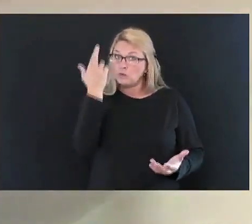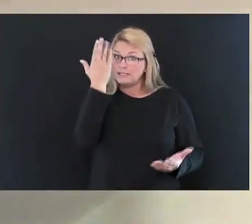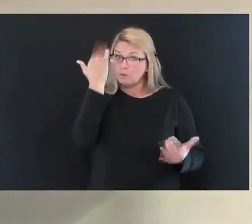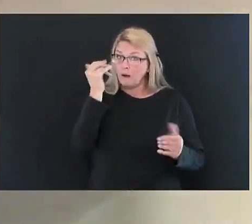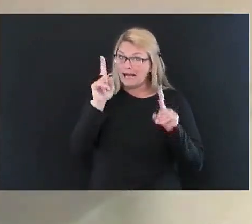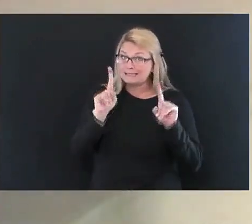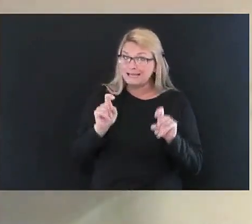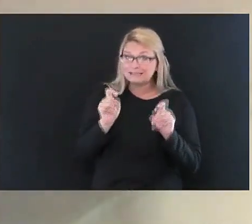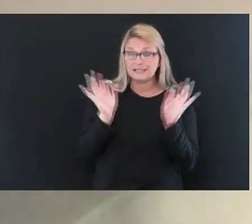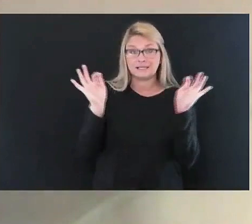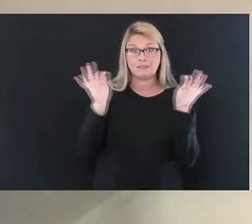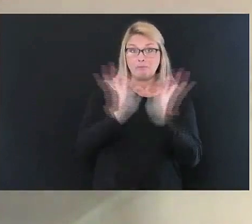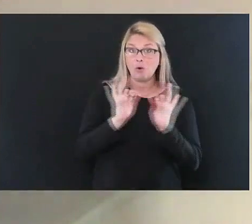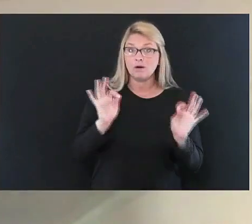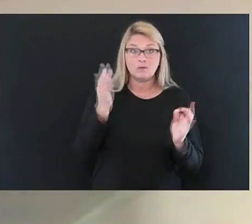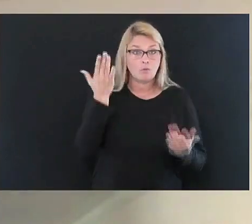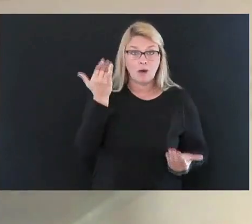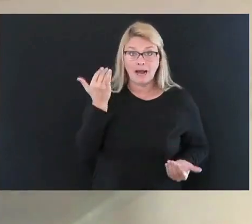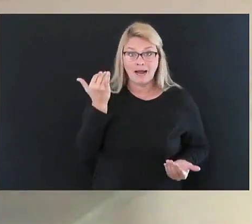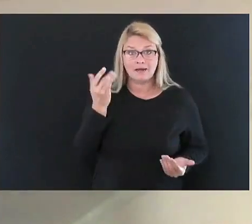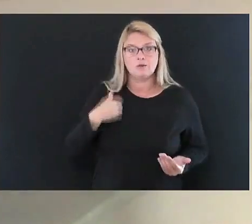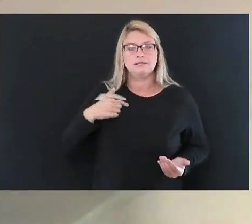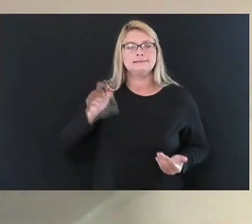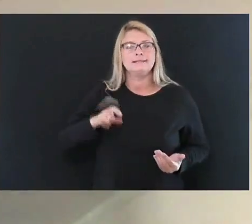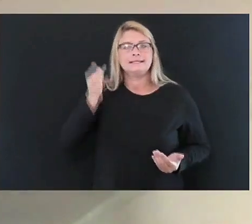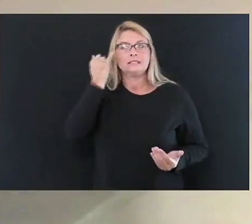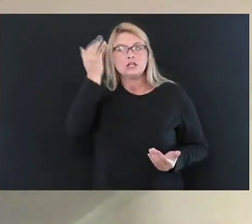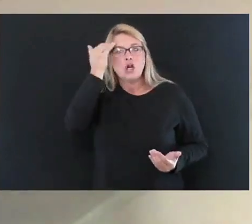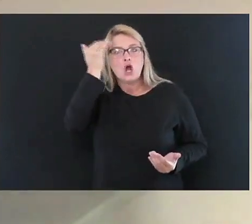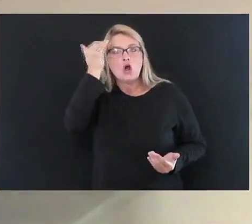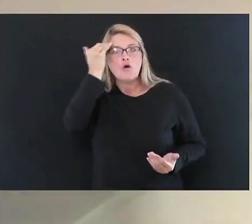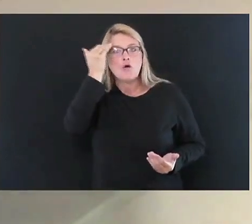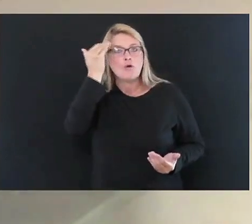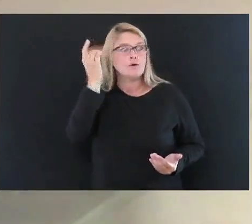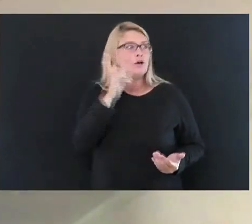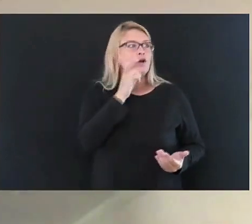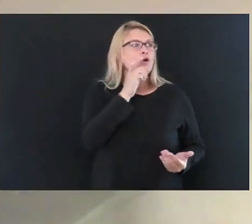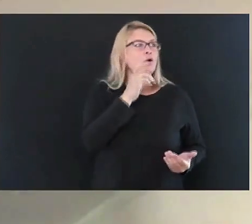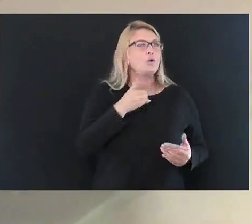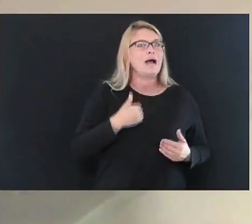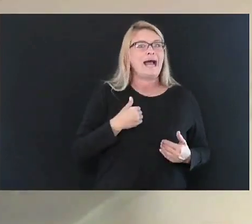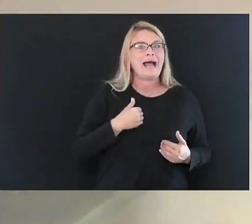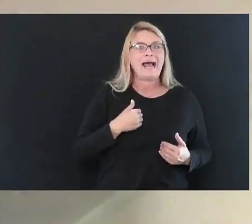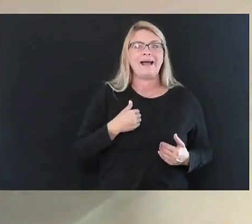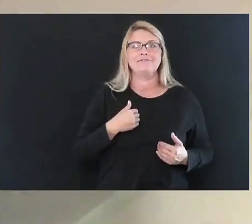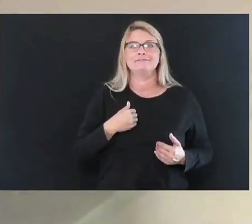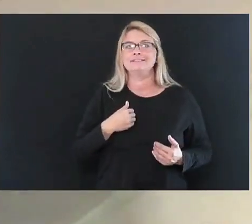is so important is because we need to identify the people that are pre-symptomatic or